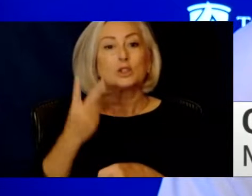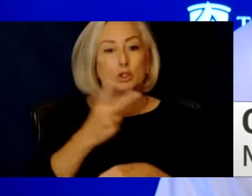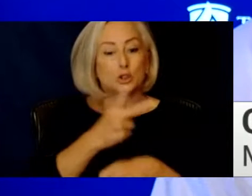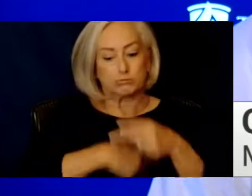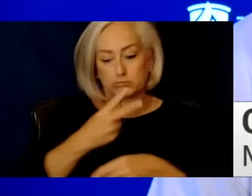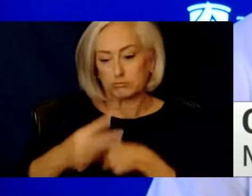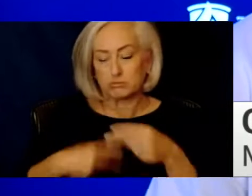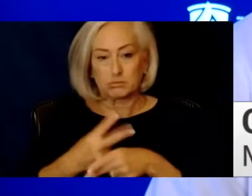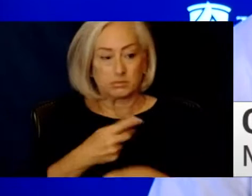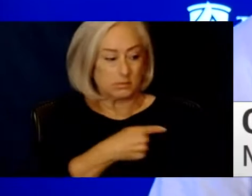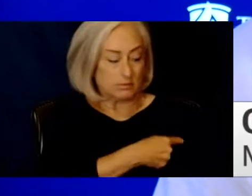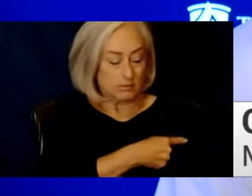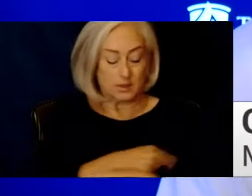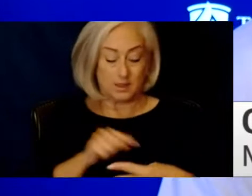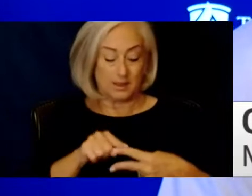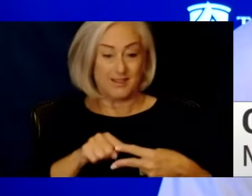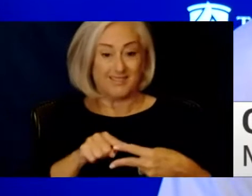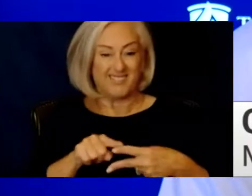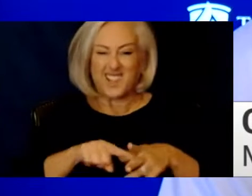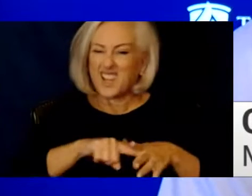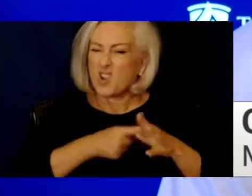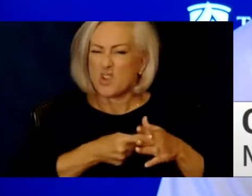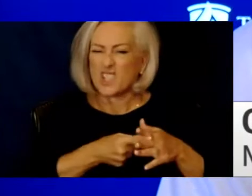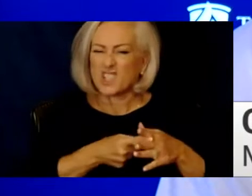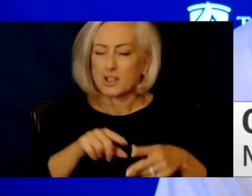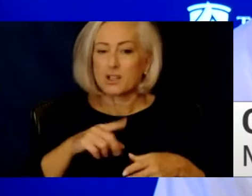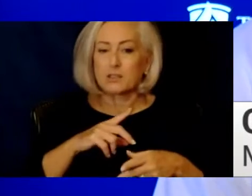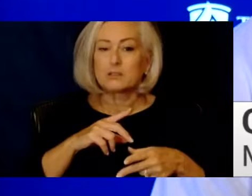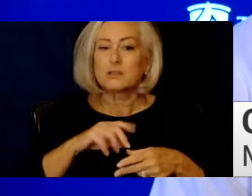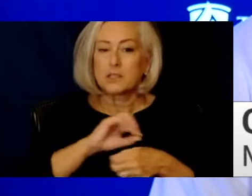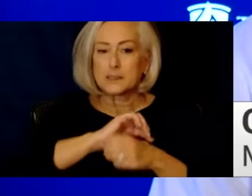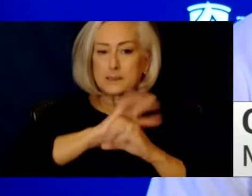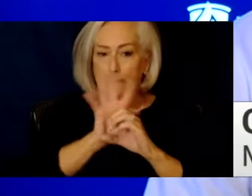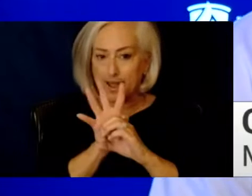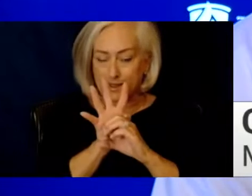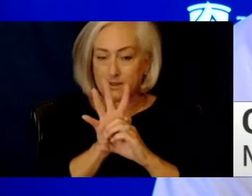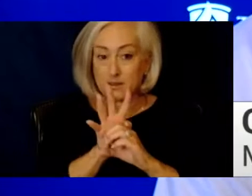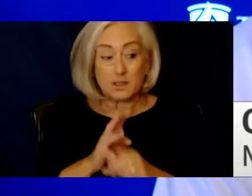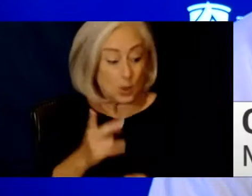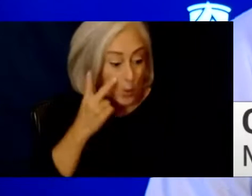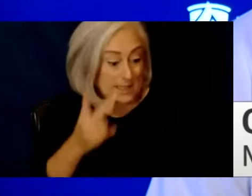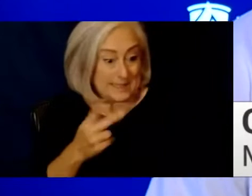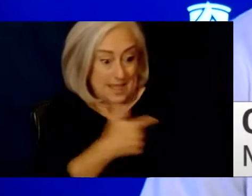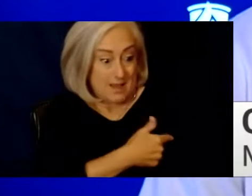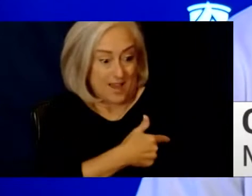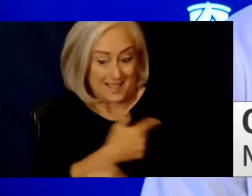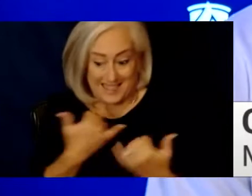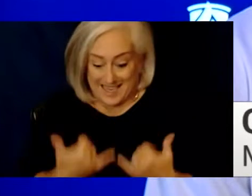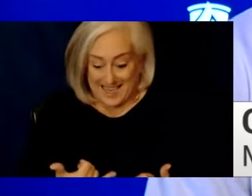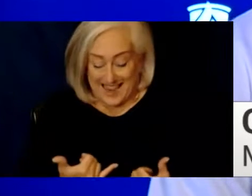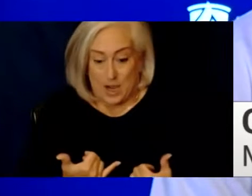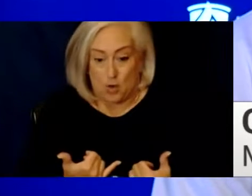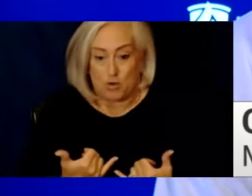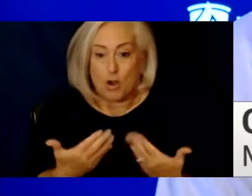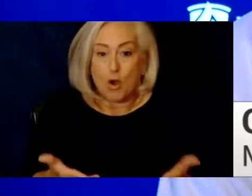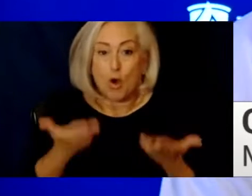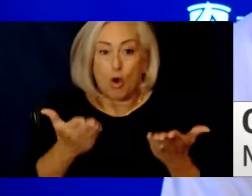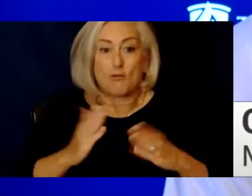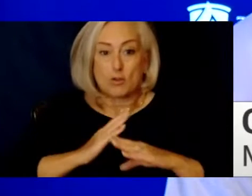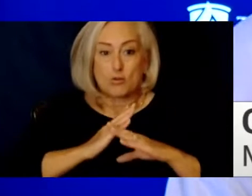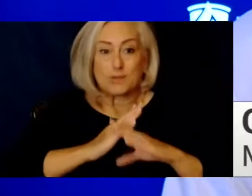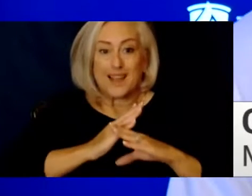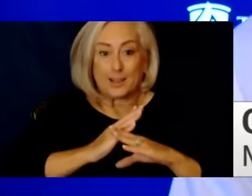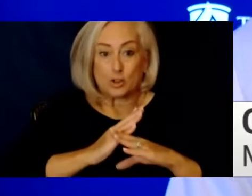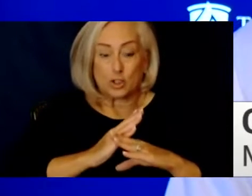spike, because we know and we have seen that these vaccines that we are using right now continue to offer great protection, but it will also have that component of that